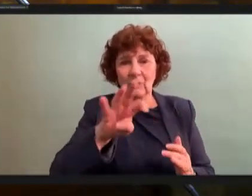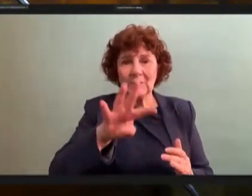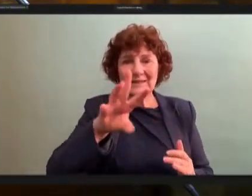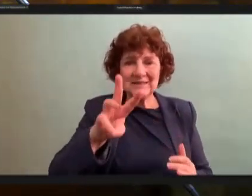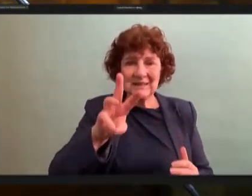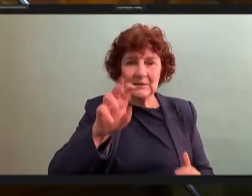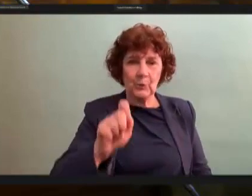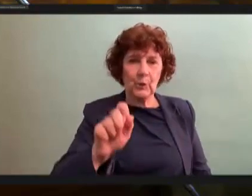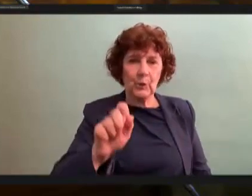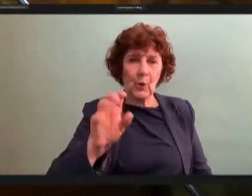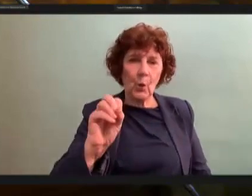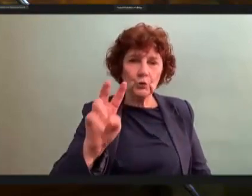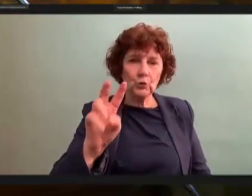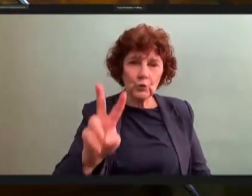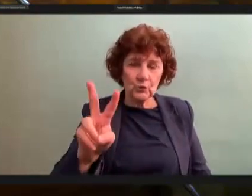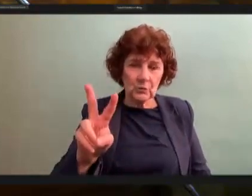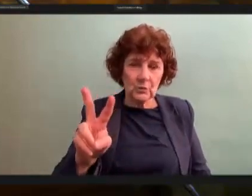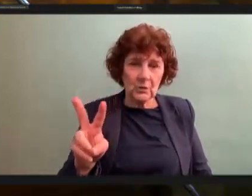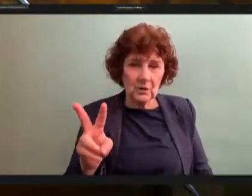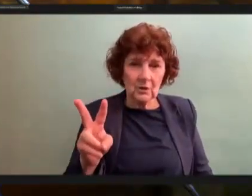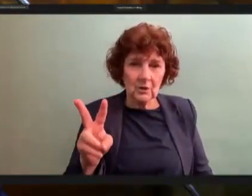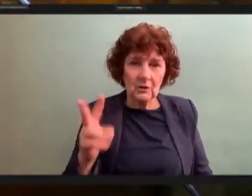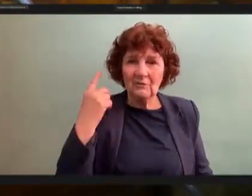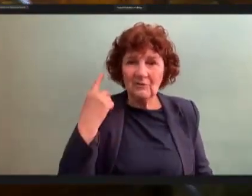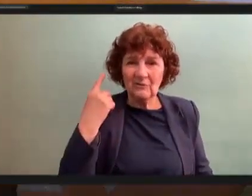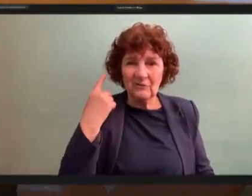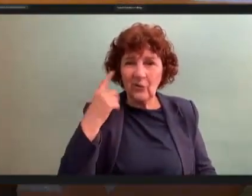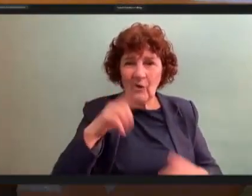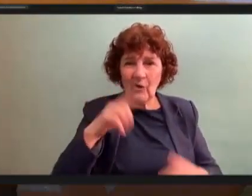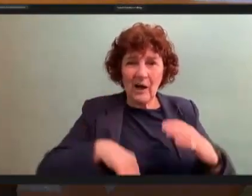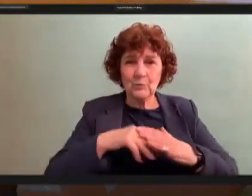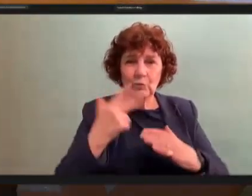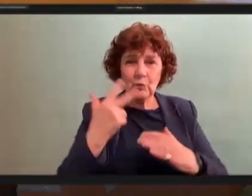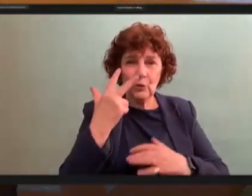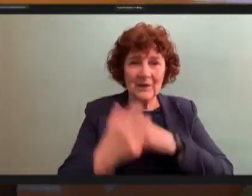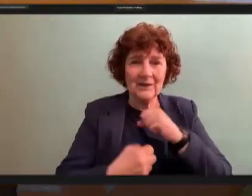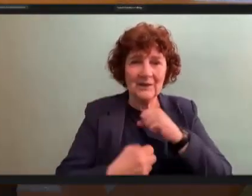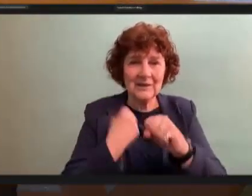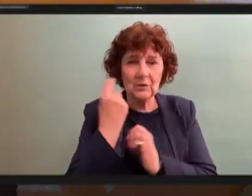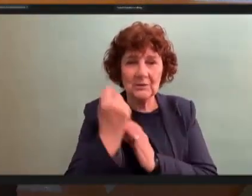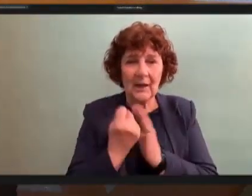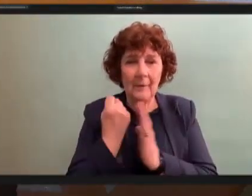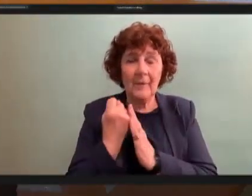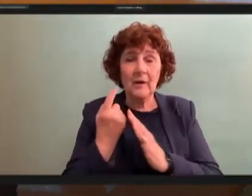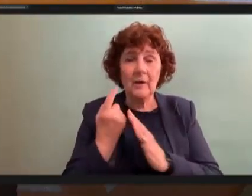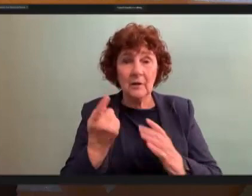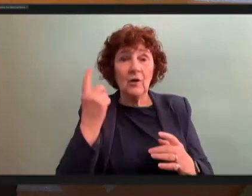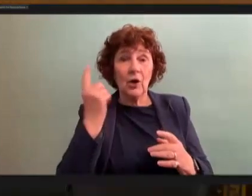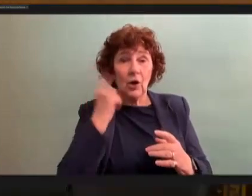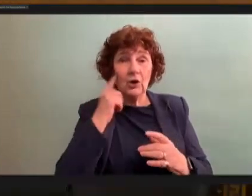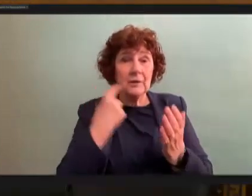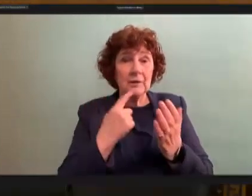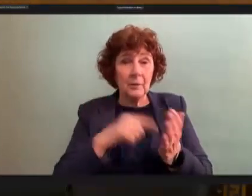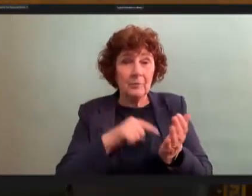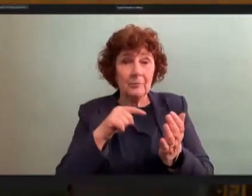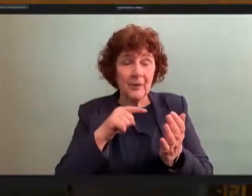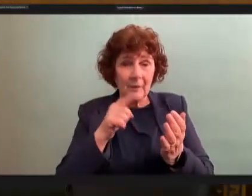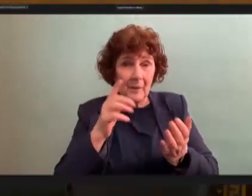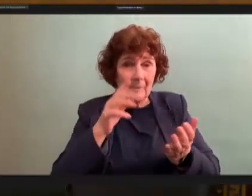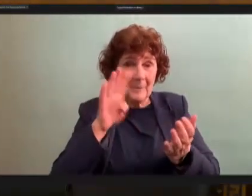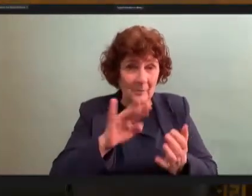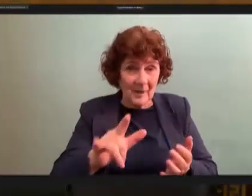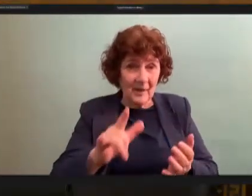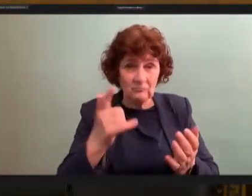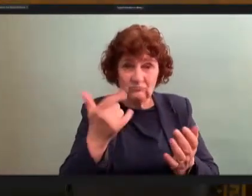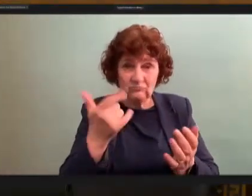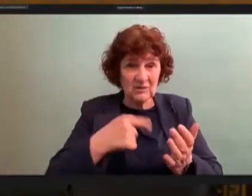$426,346.02 for a term of up to 3 years. You've heard the reading title of the bill. Is any discussion on the bill? Seeing none, the bill is now